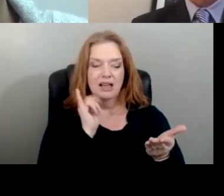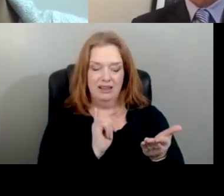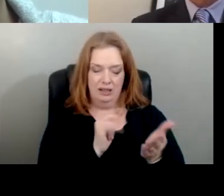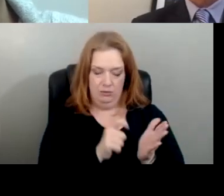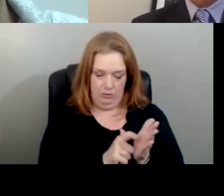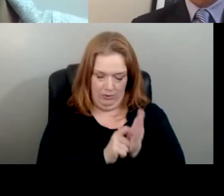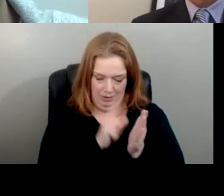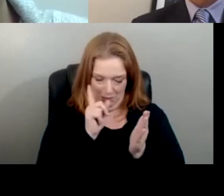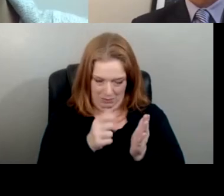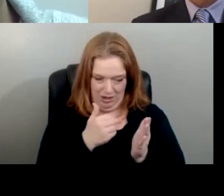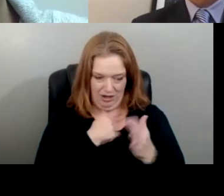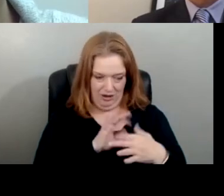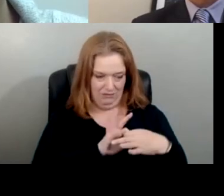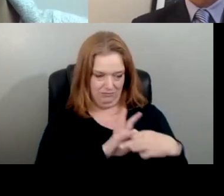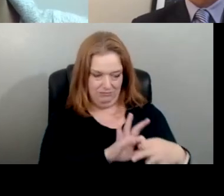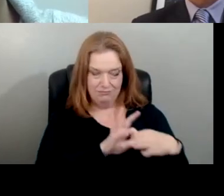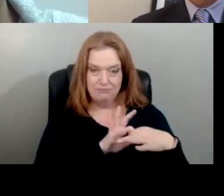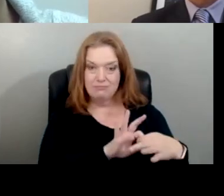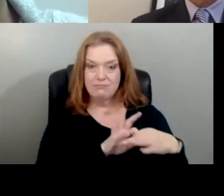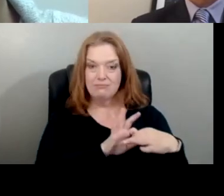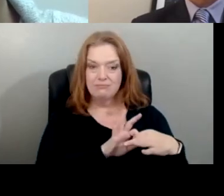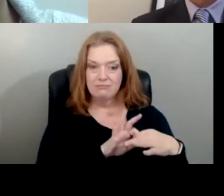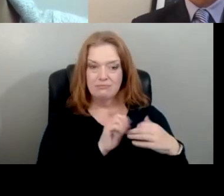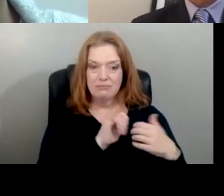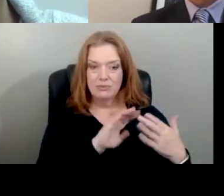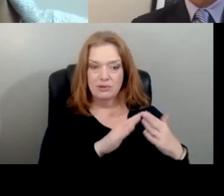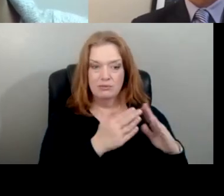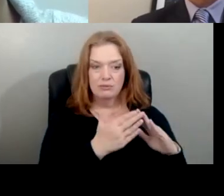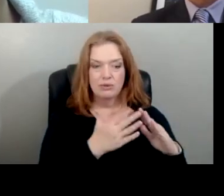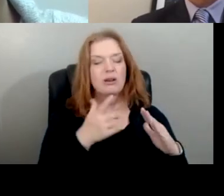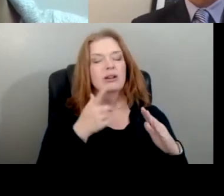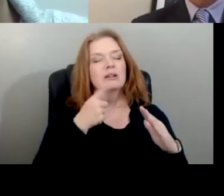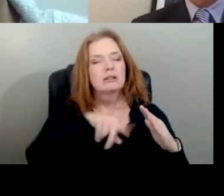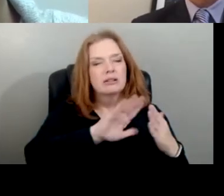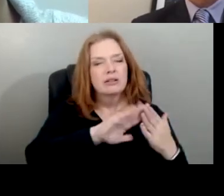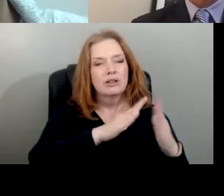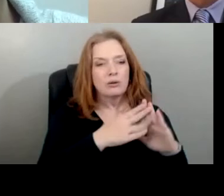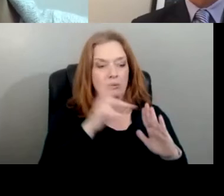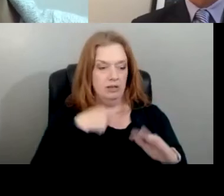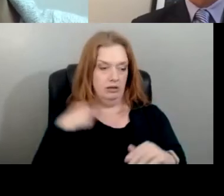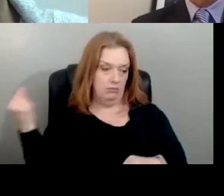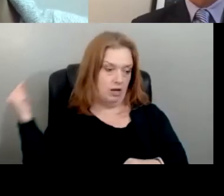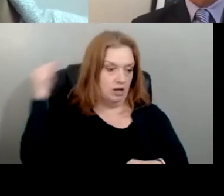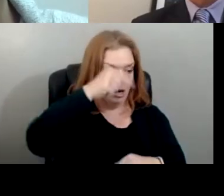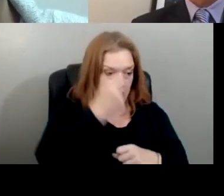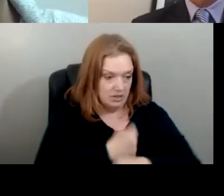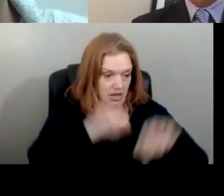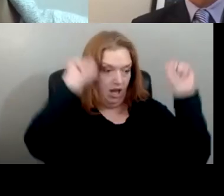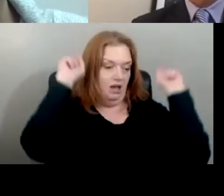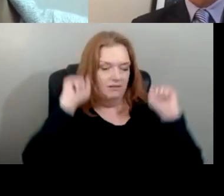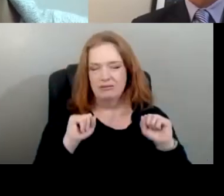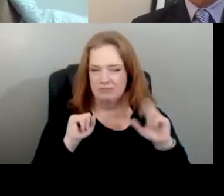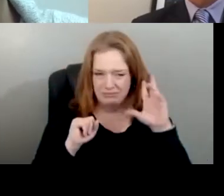the stories of resilience and the work that our communities are already doing. And so I think that of all the things